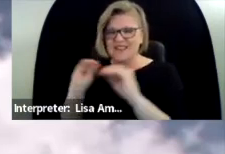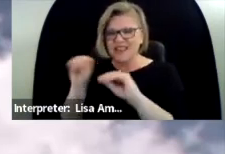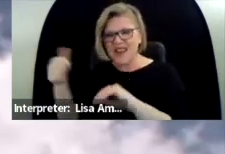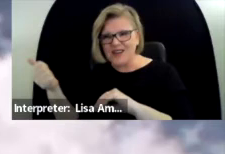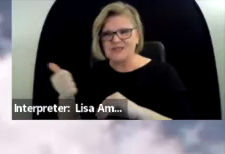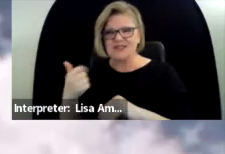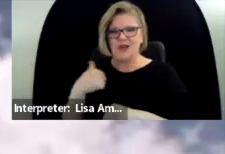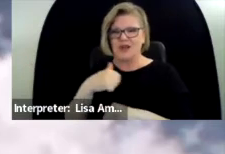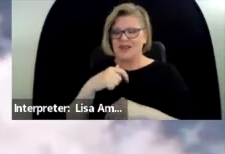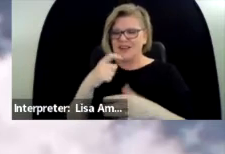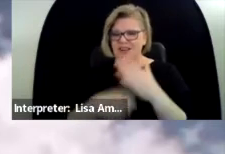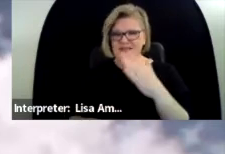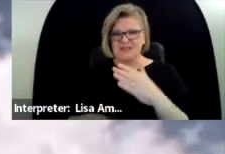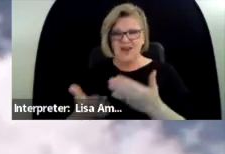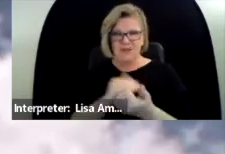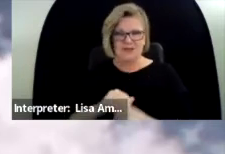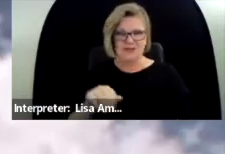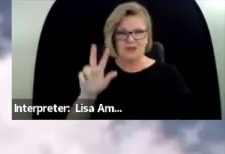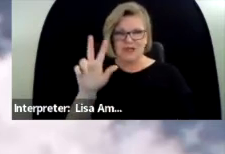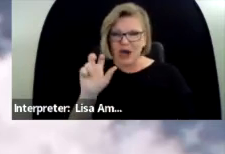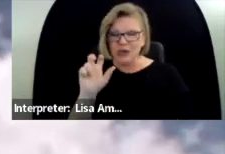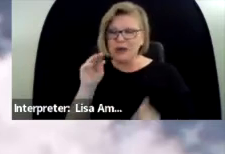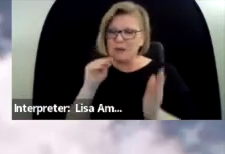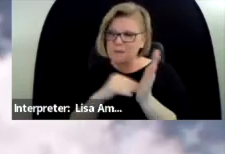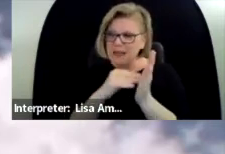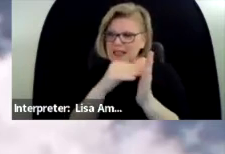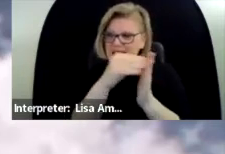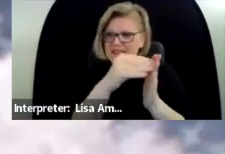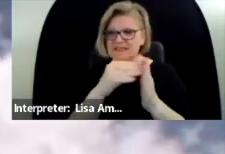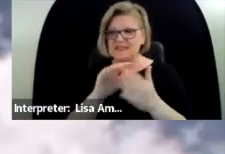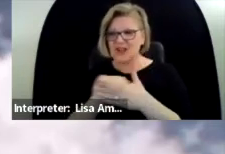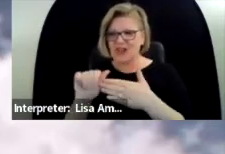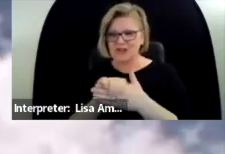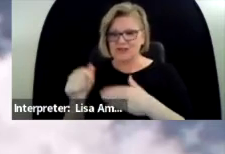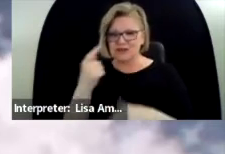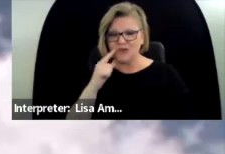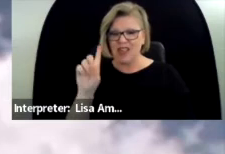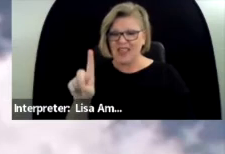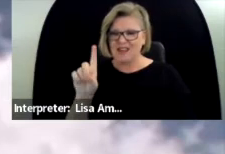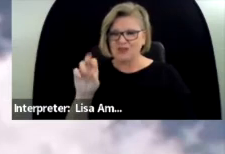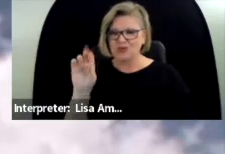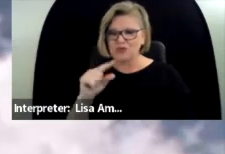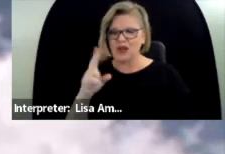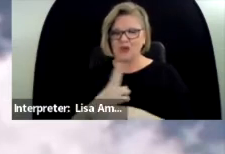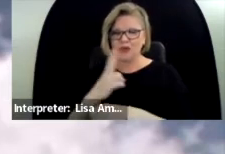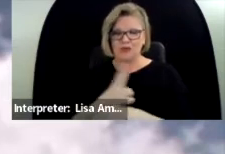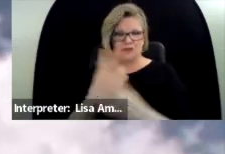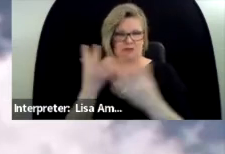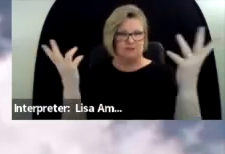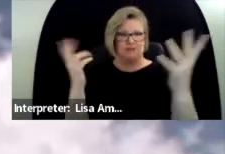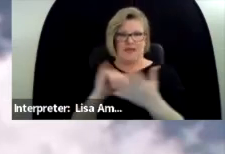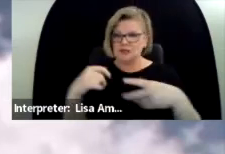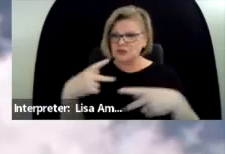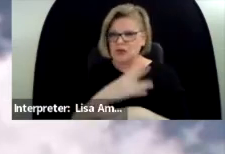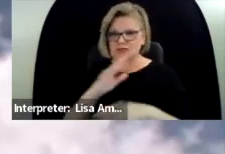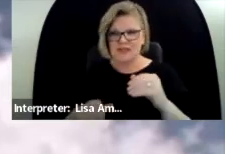nearly $300 billion from drug use in the United States that year. That's from lowered productivity in the workforce, criminal justice